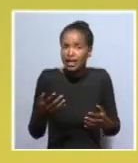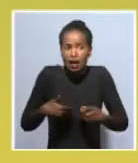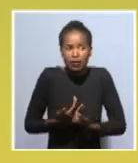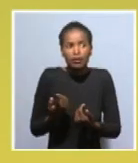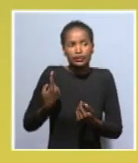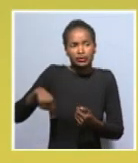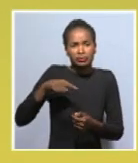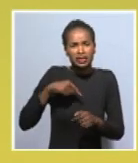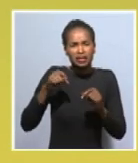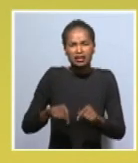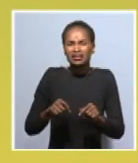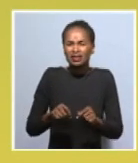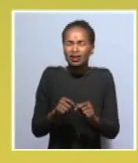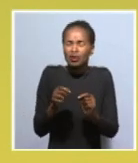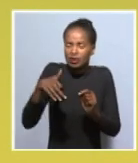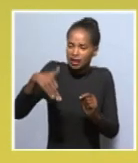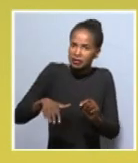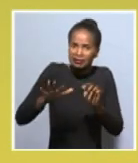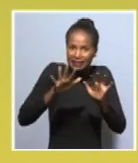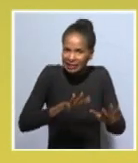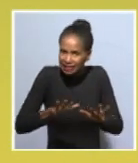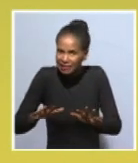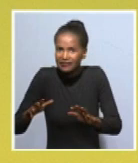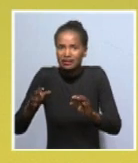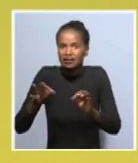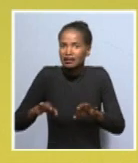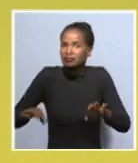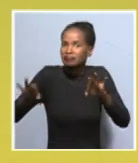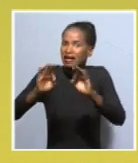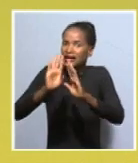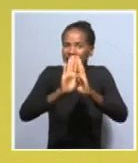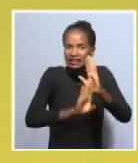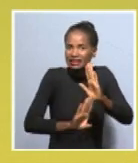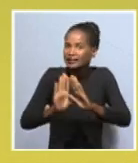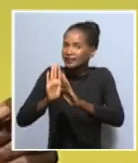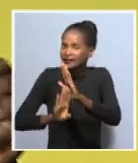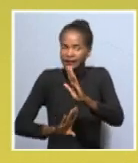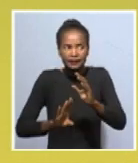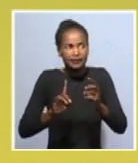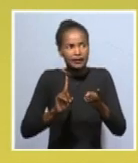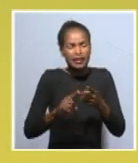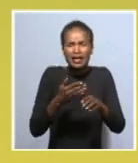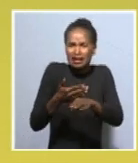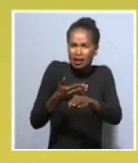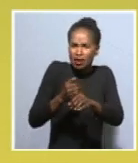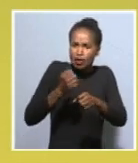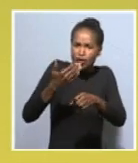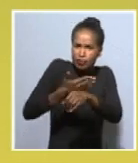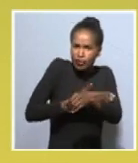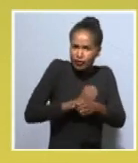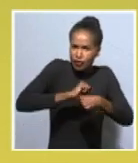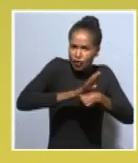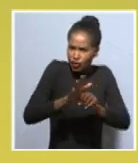a very precarious situation as a country. Now, looking at the point to say, even before the